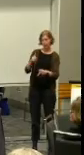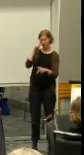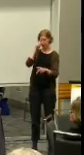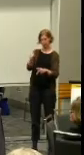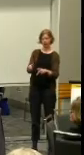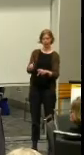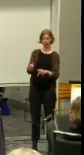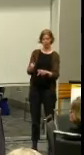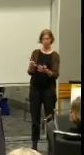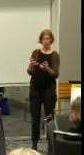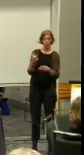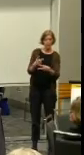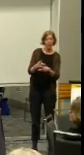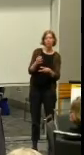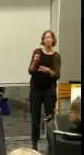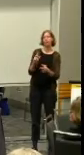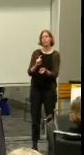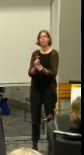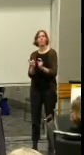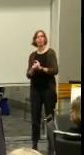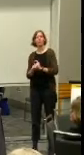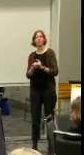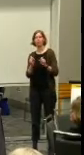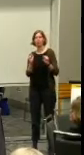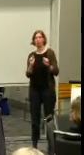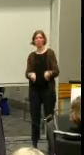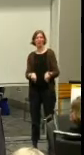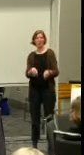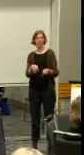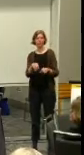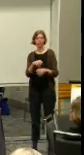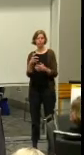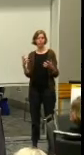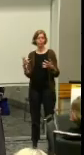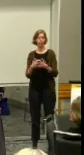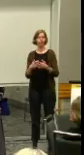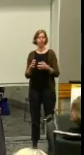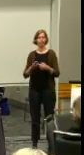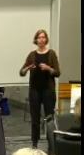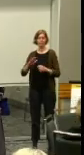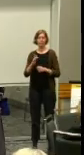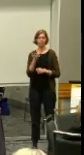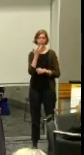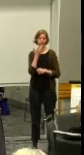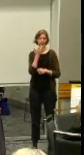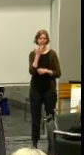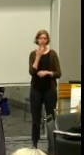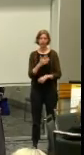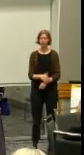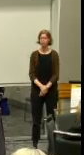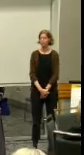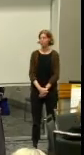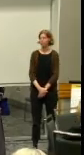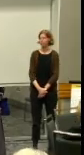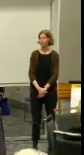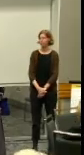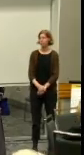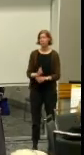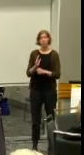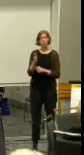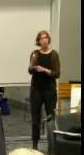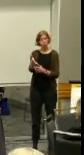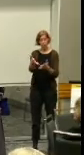all of these units to be able to be adapted to, in the future, if you need that, you can have